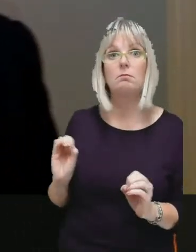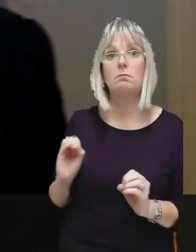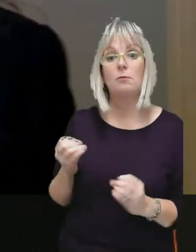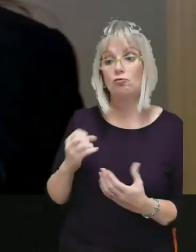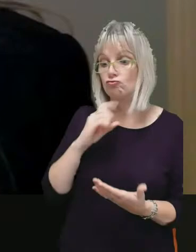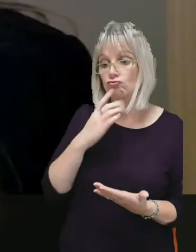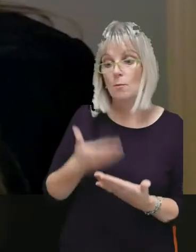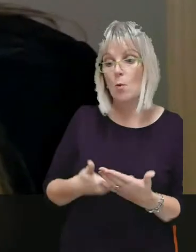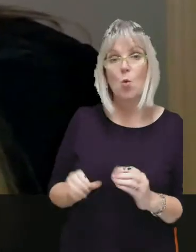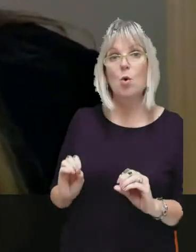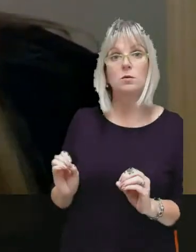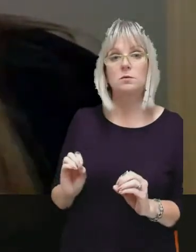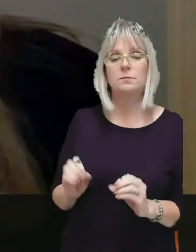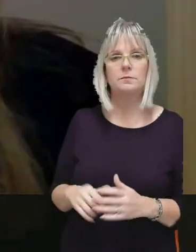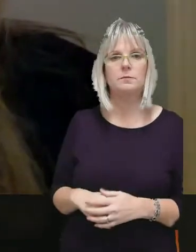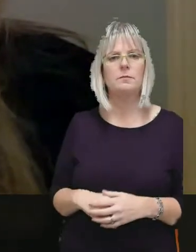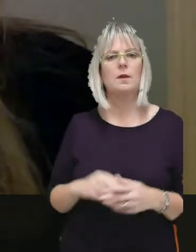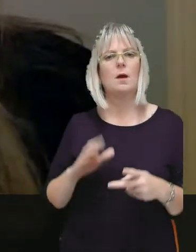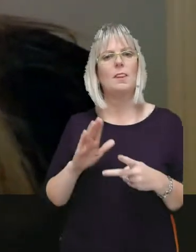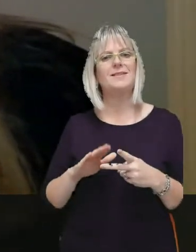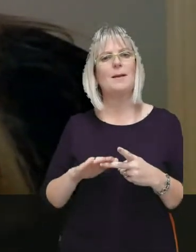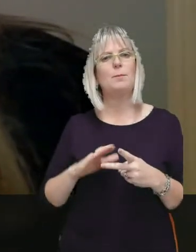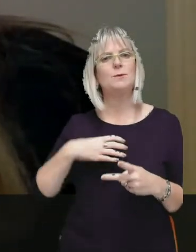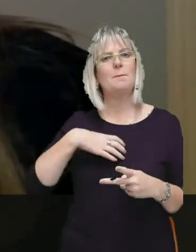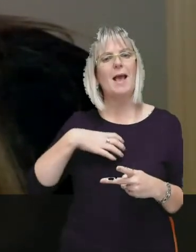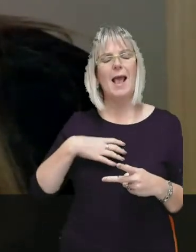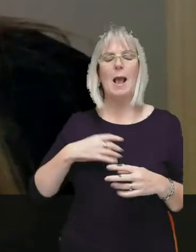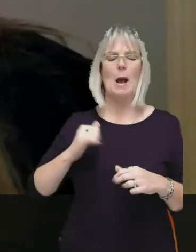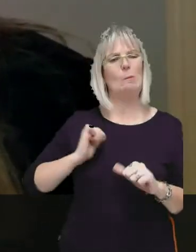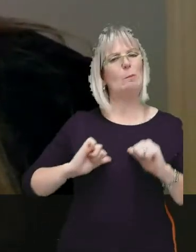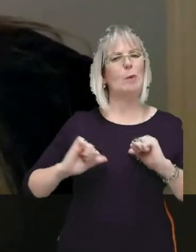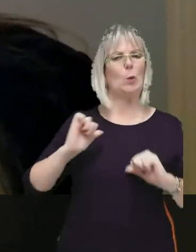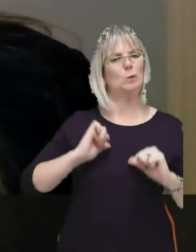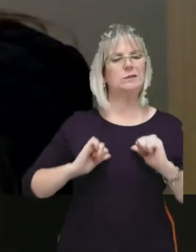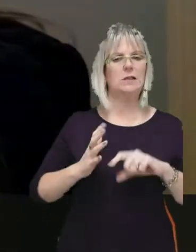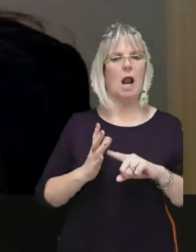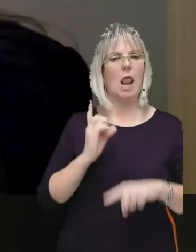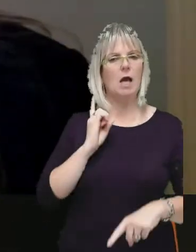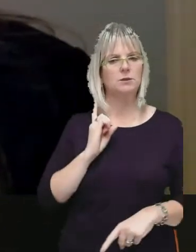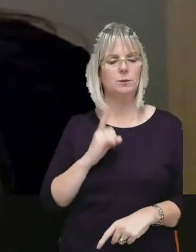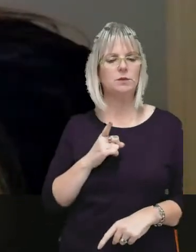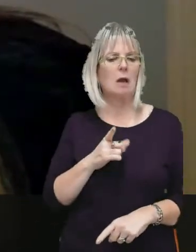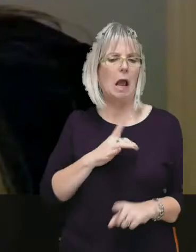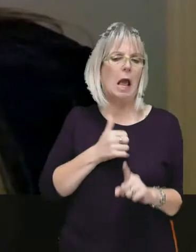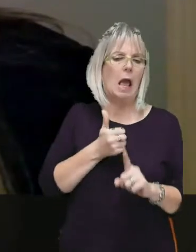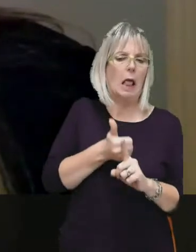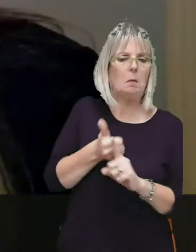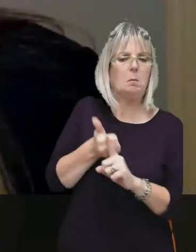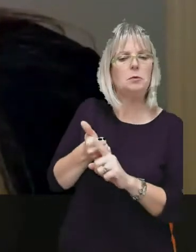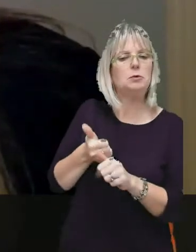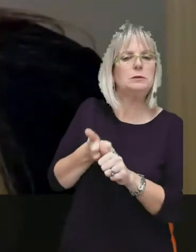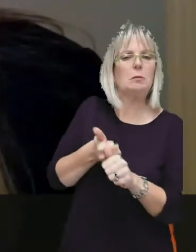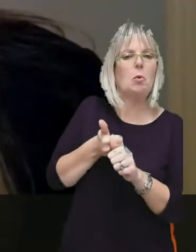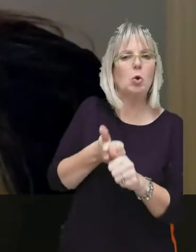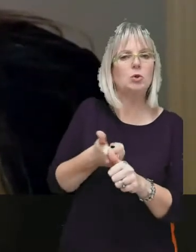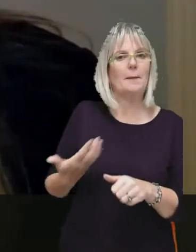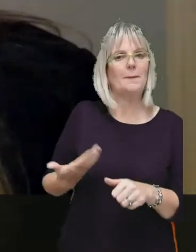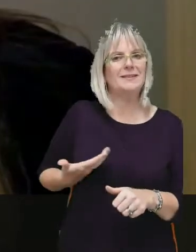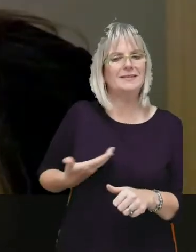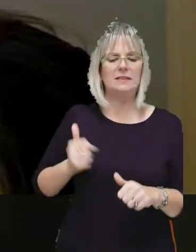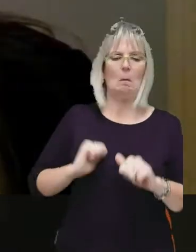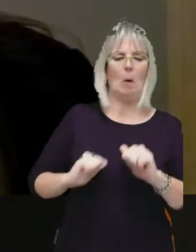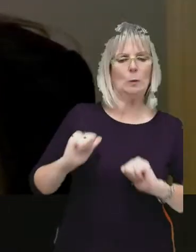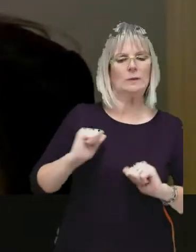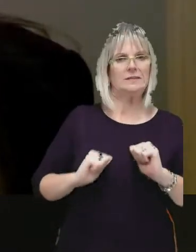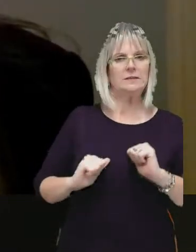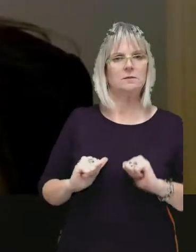boasted last week that the mayoralty was helping support businesses. But we found out